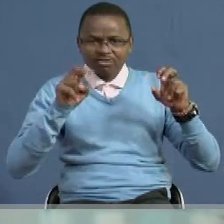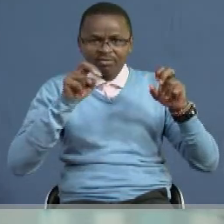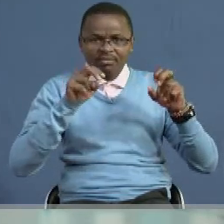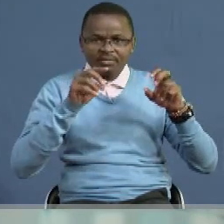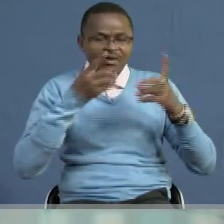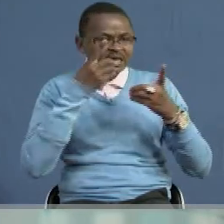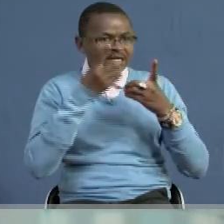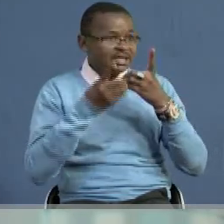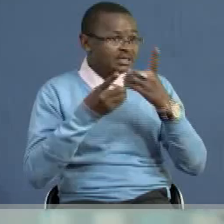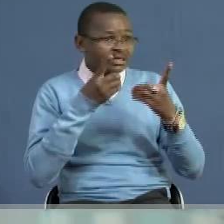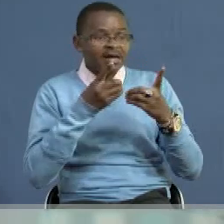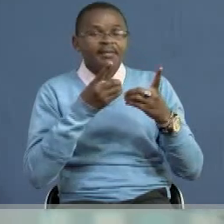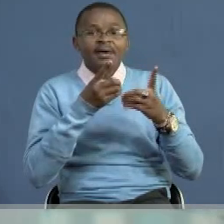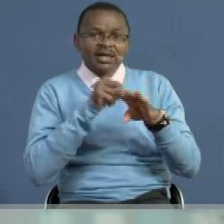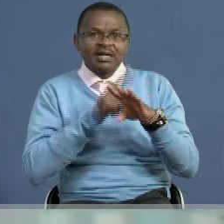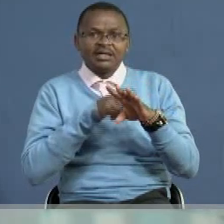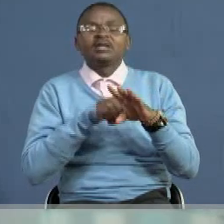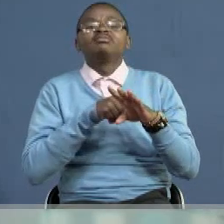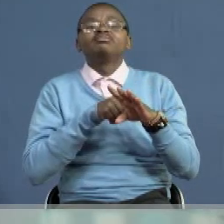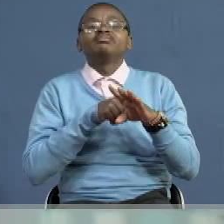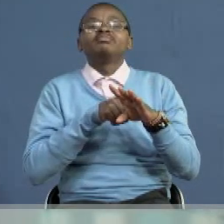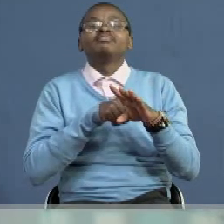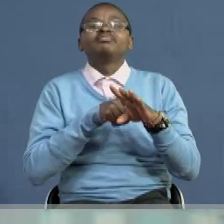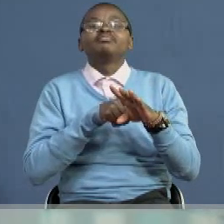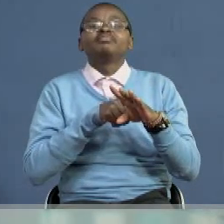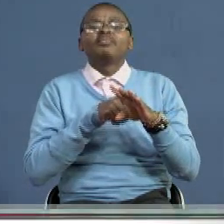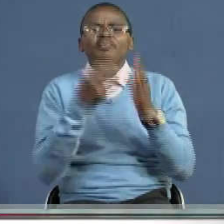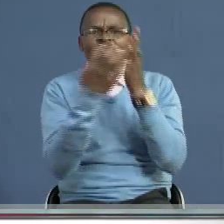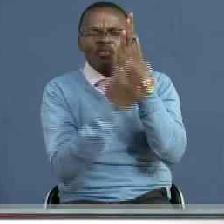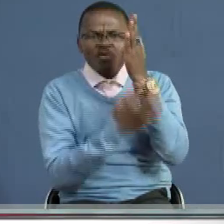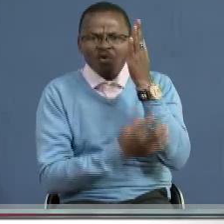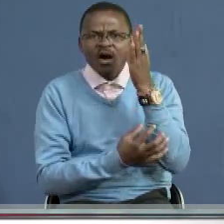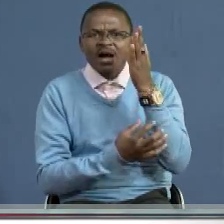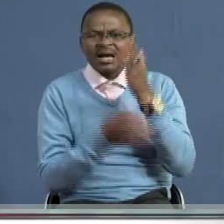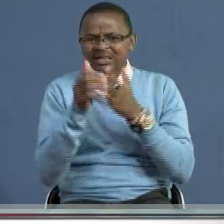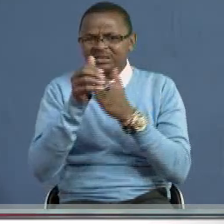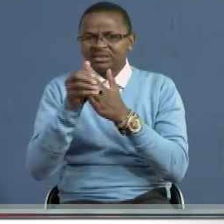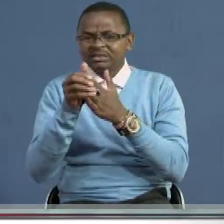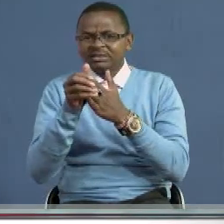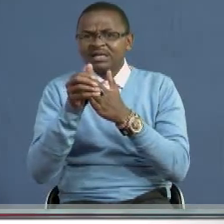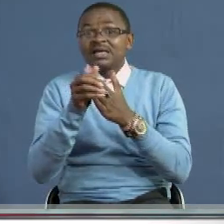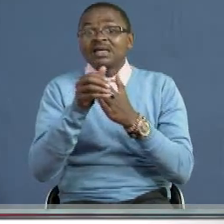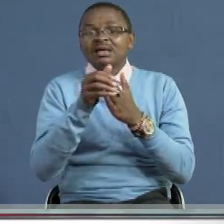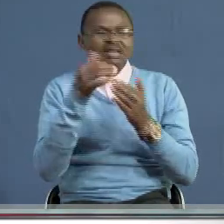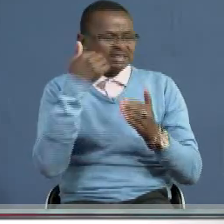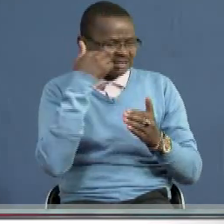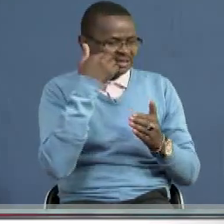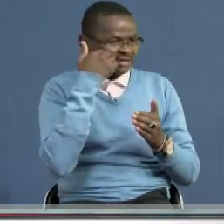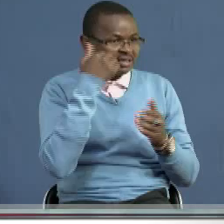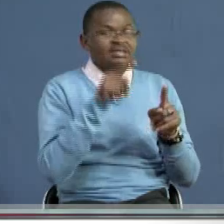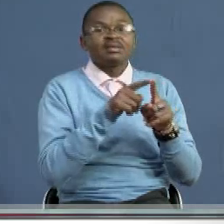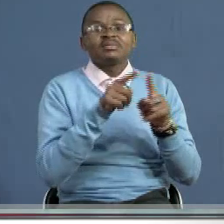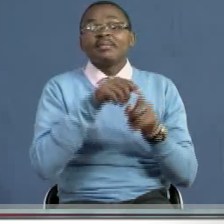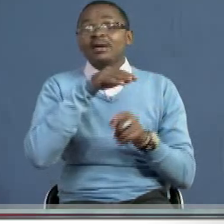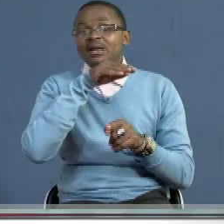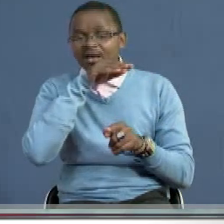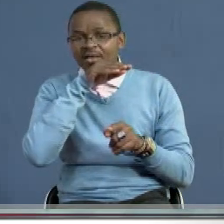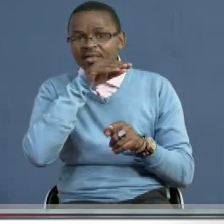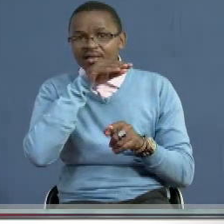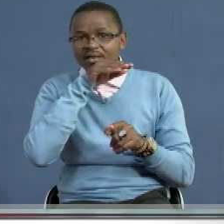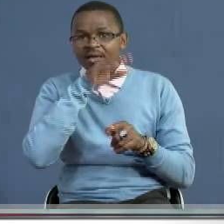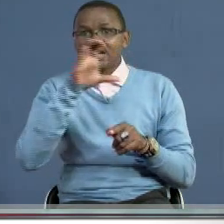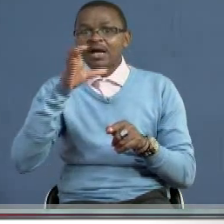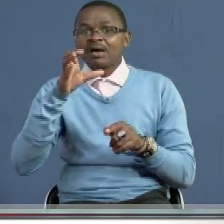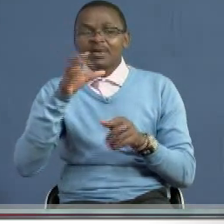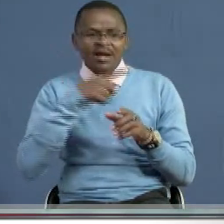the postnatal period despite the fact that poor handling leads to various illnesses and even death. In a county